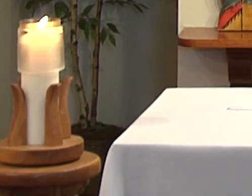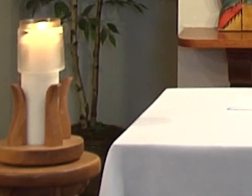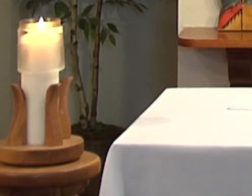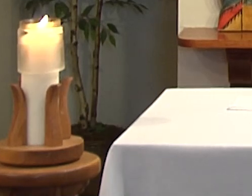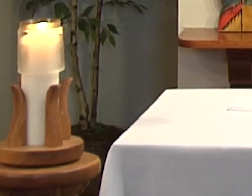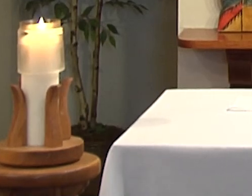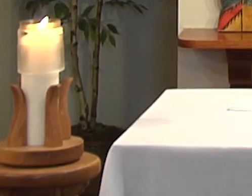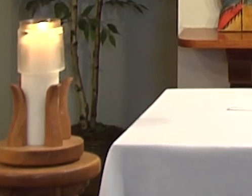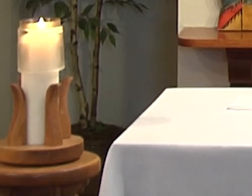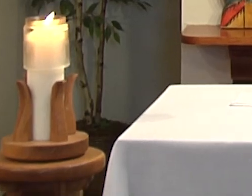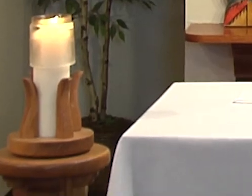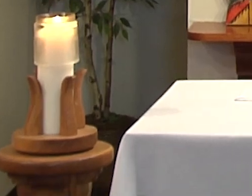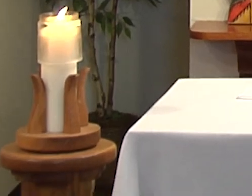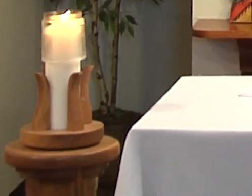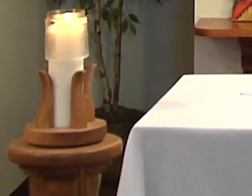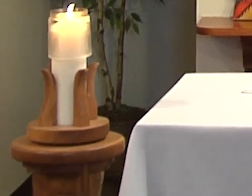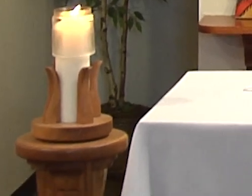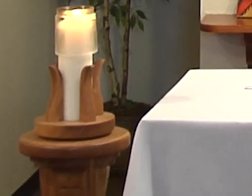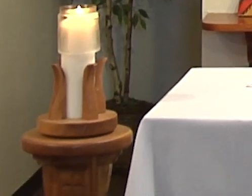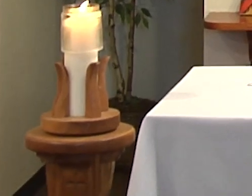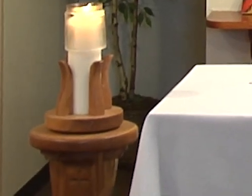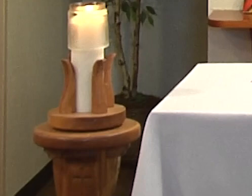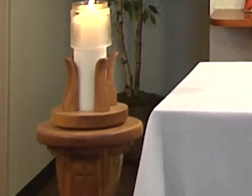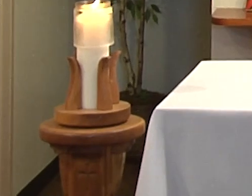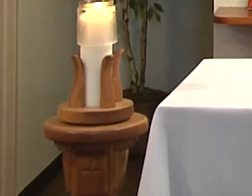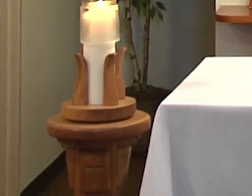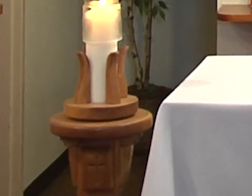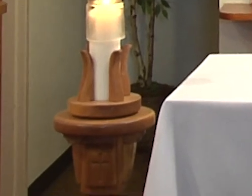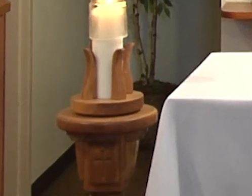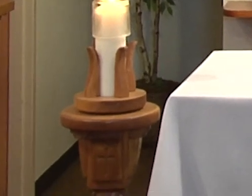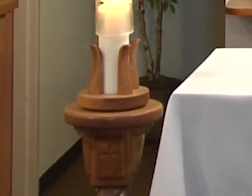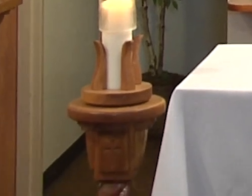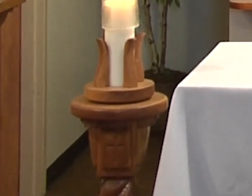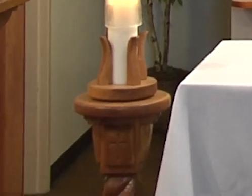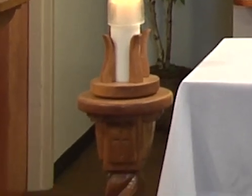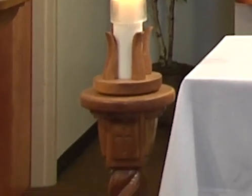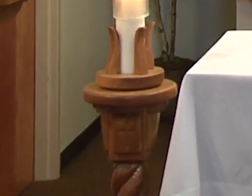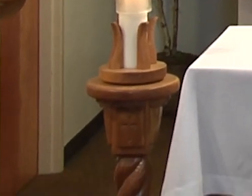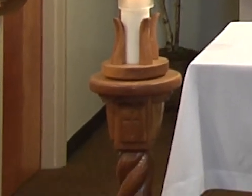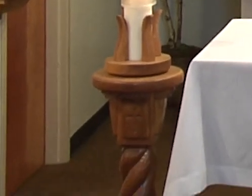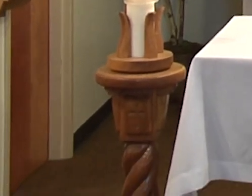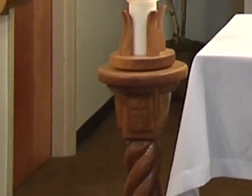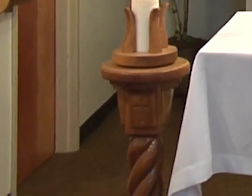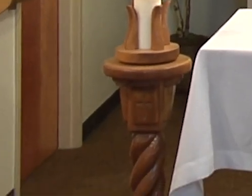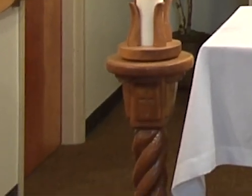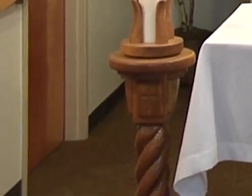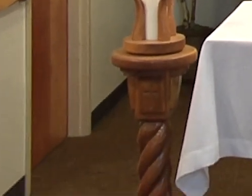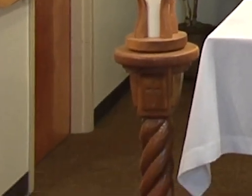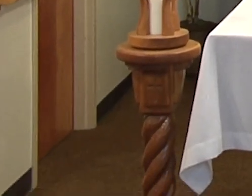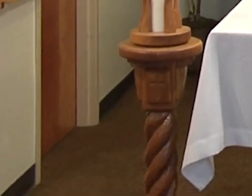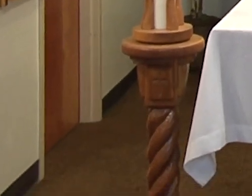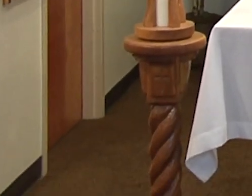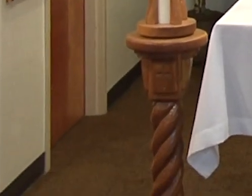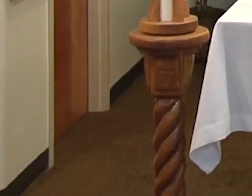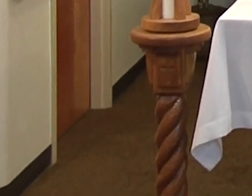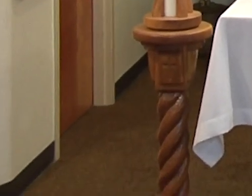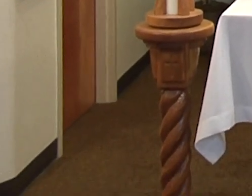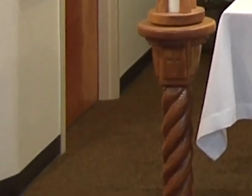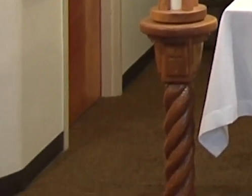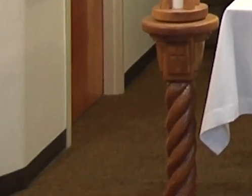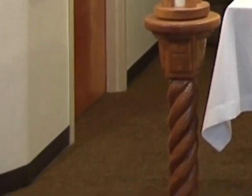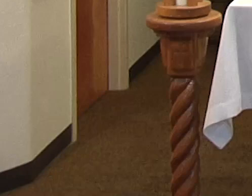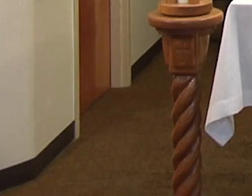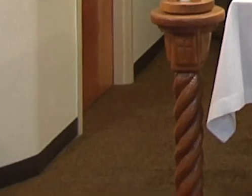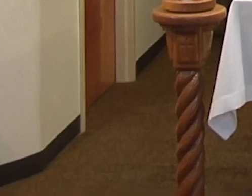to receive honor and glory. Worthy are the ones